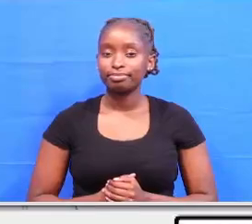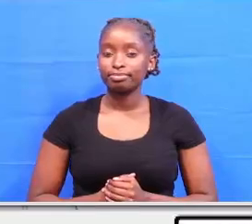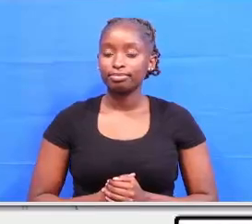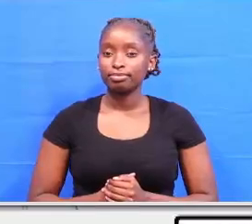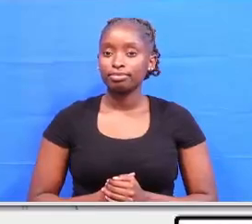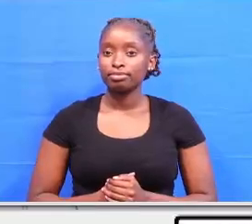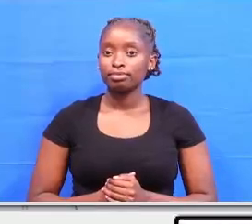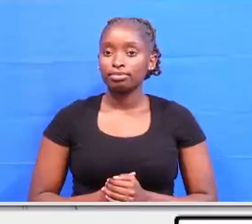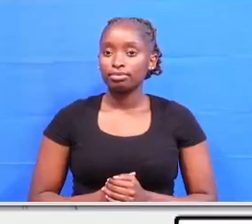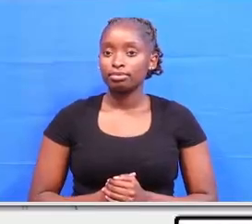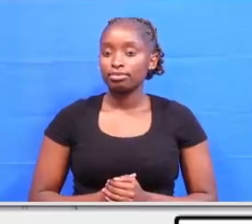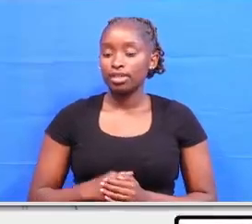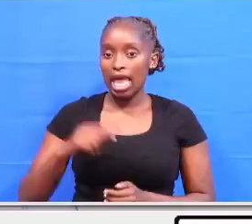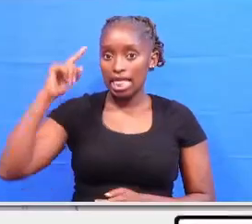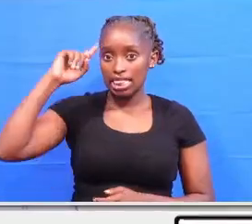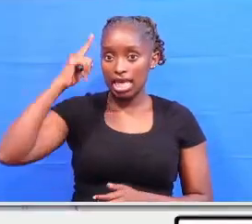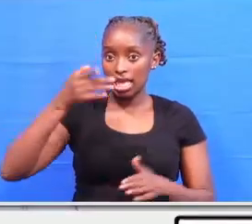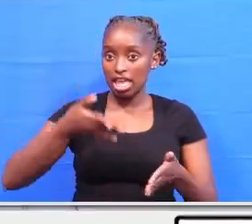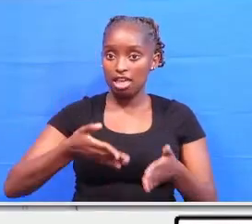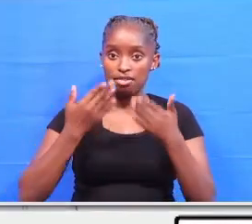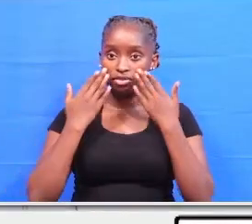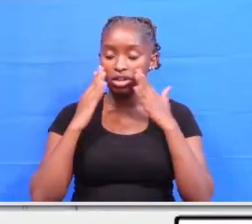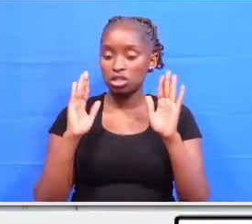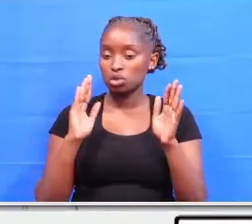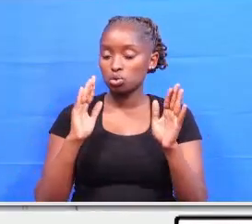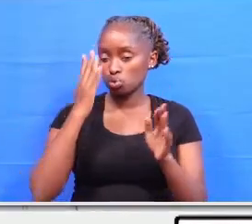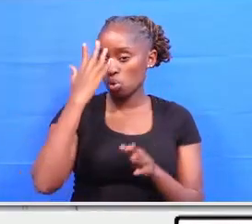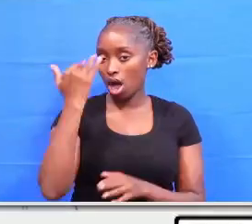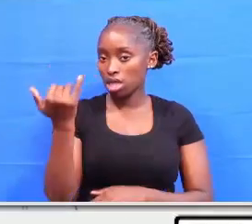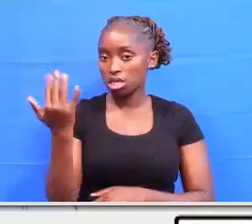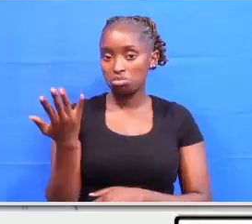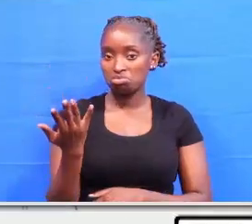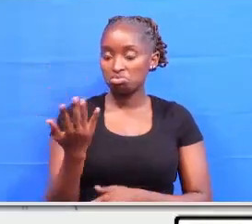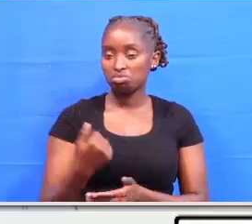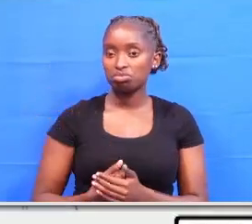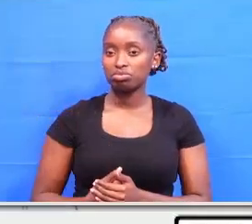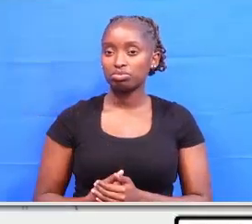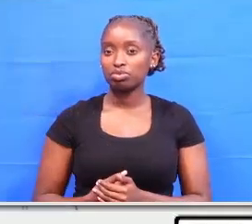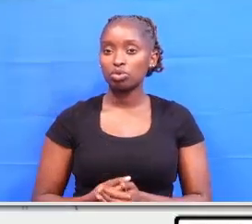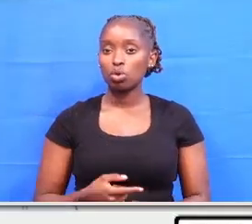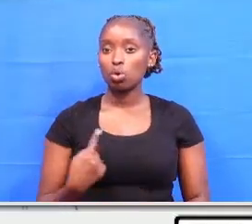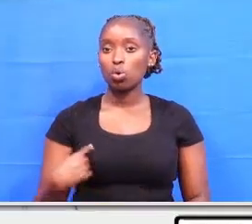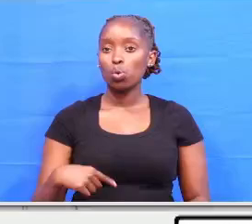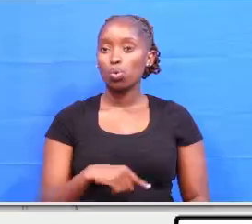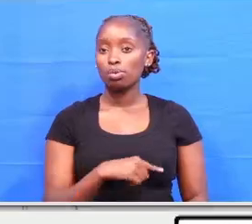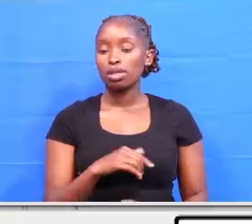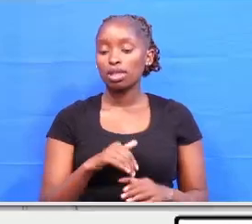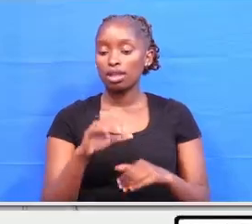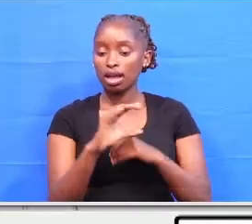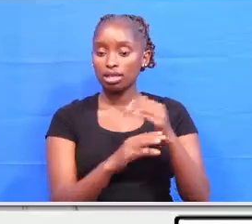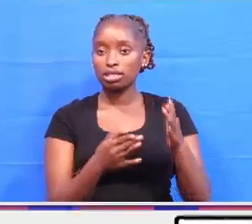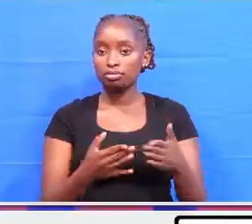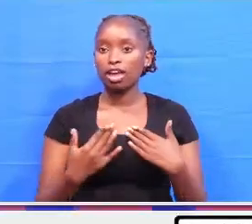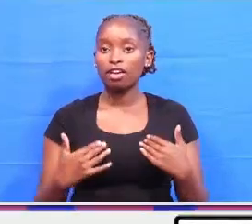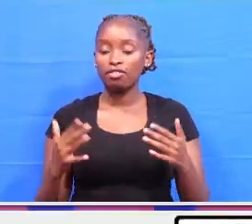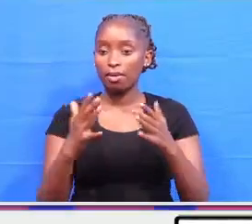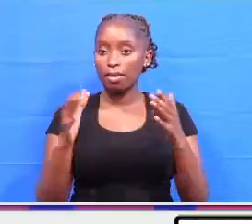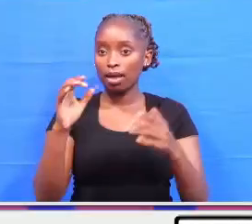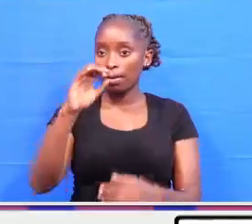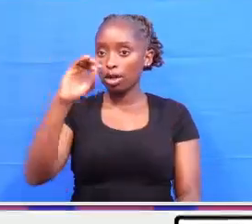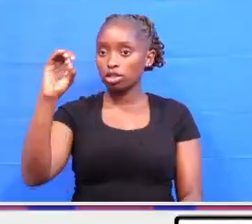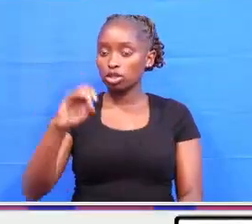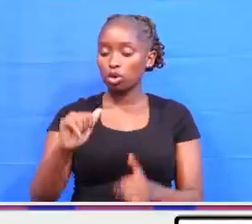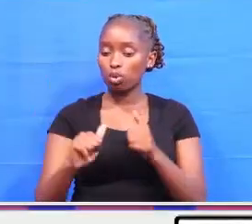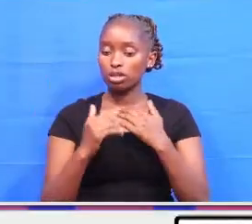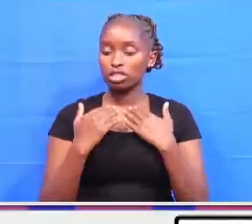I think it's already here. Mm-hmm. It's already here because we are in this country, there's a huge percentage that is holding